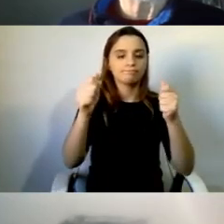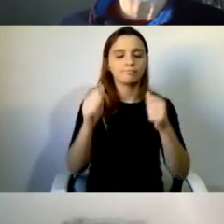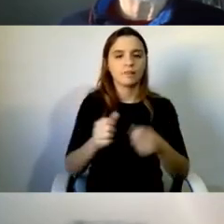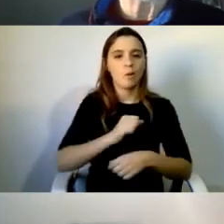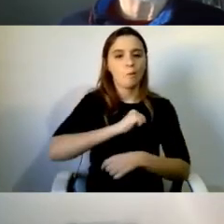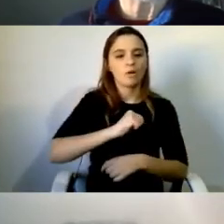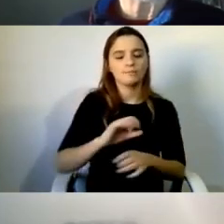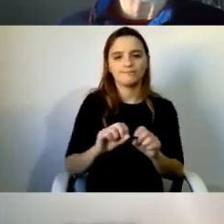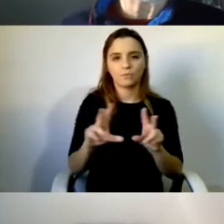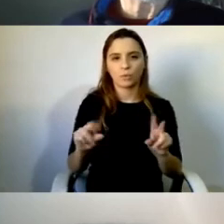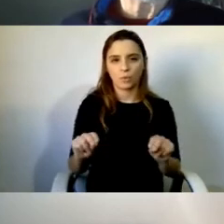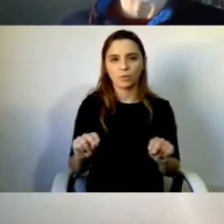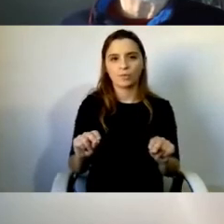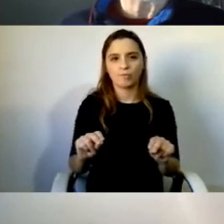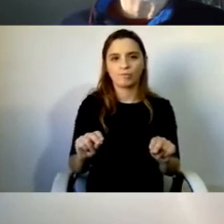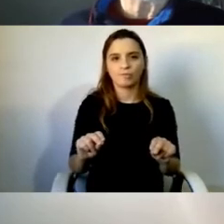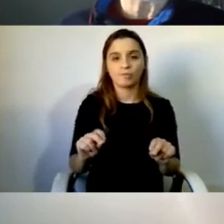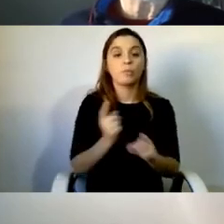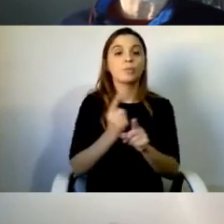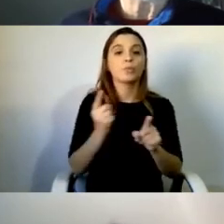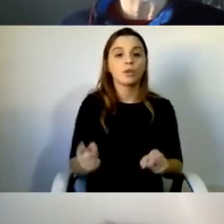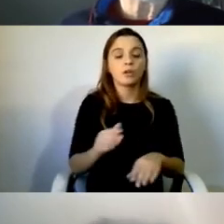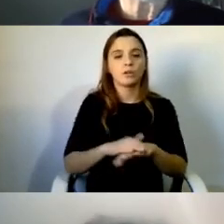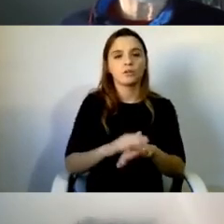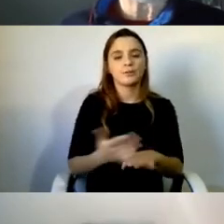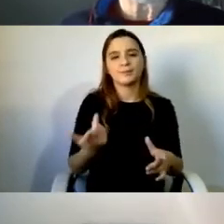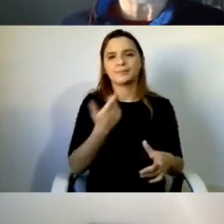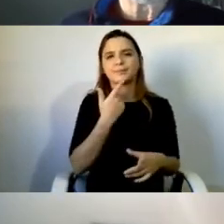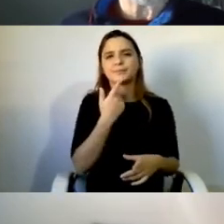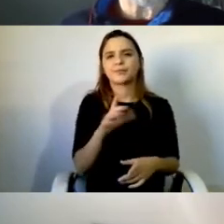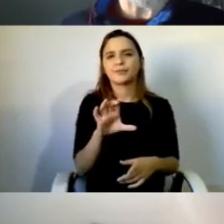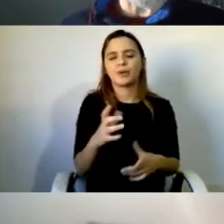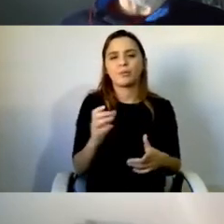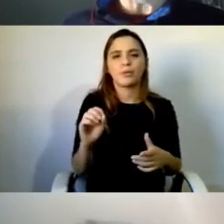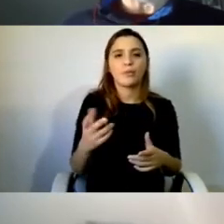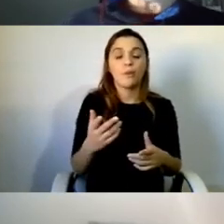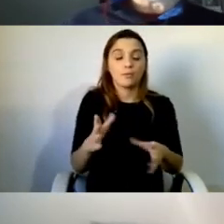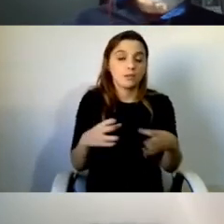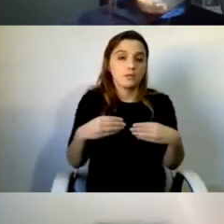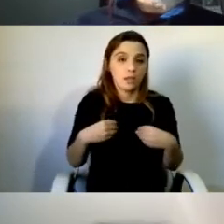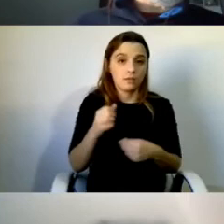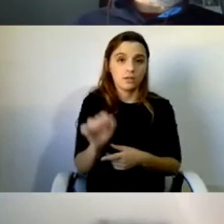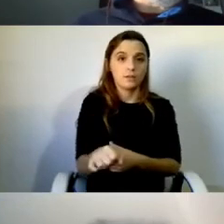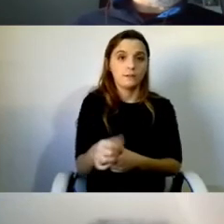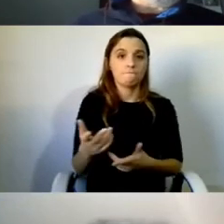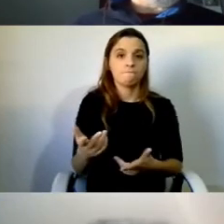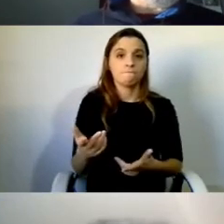because it was understood in a way, or it was assumed, that by going